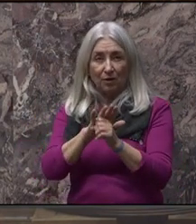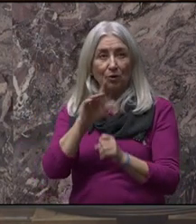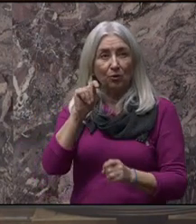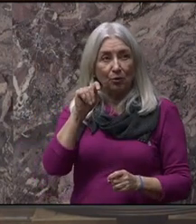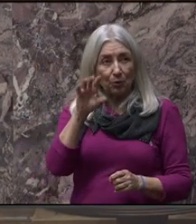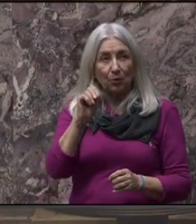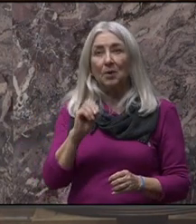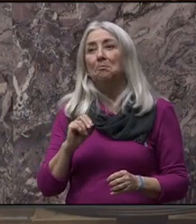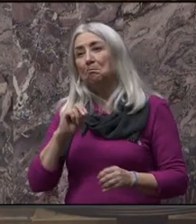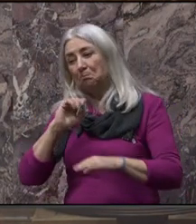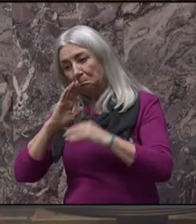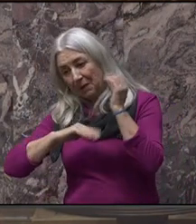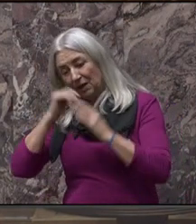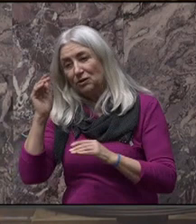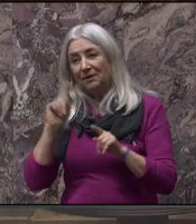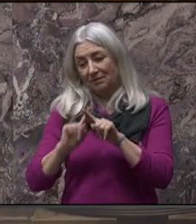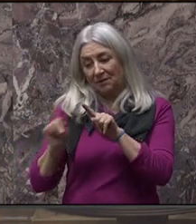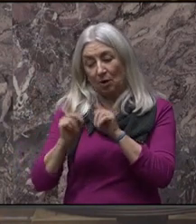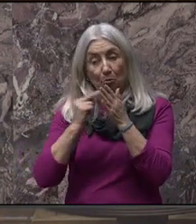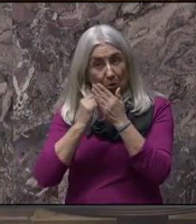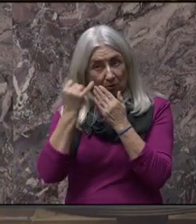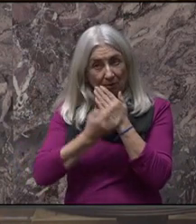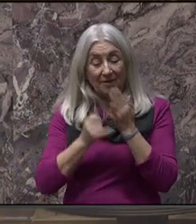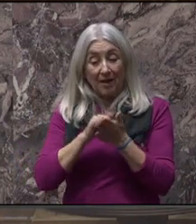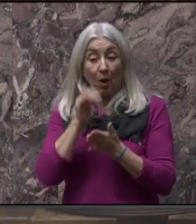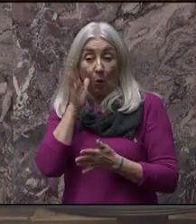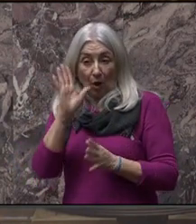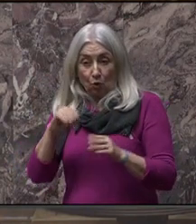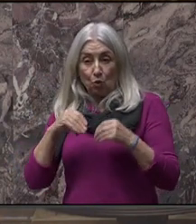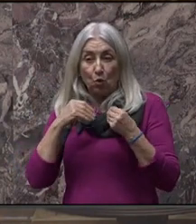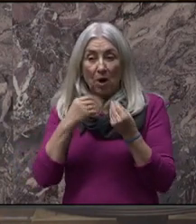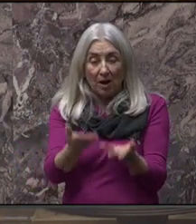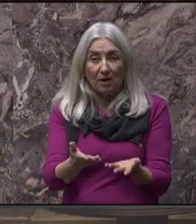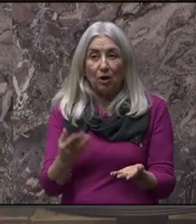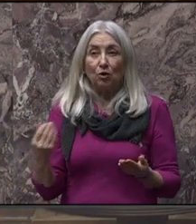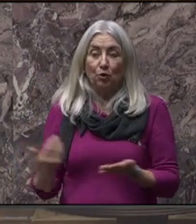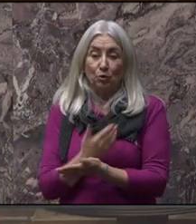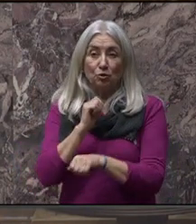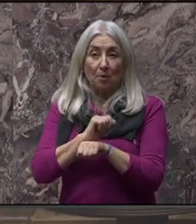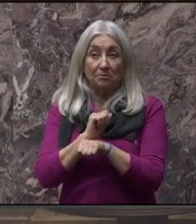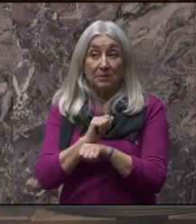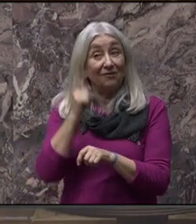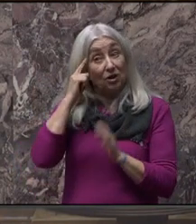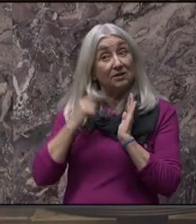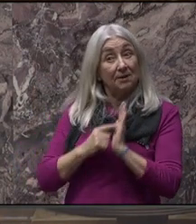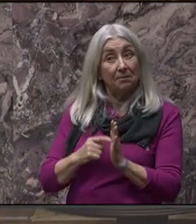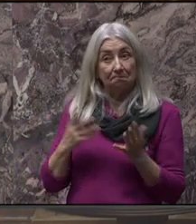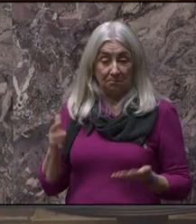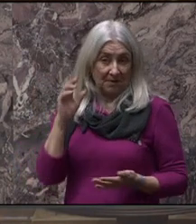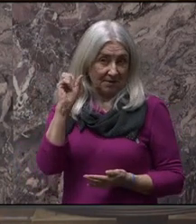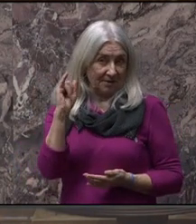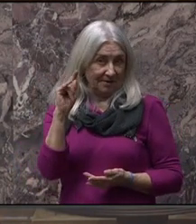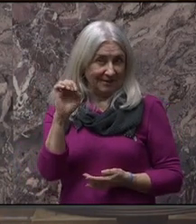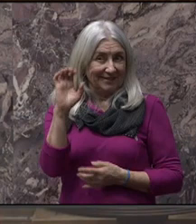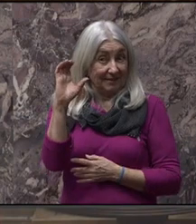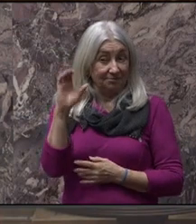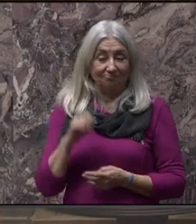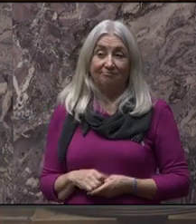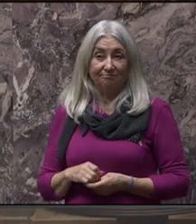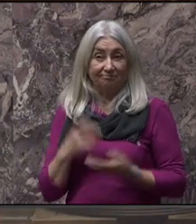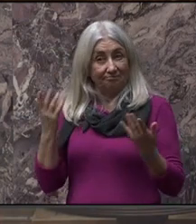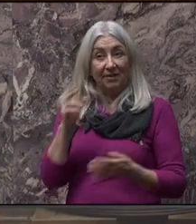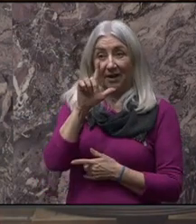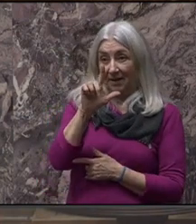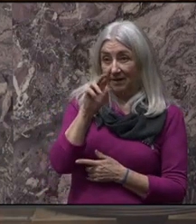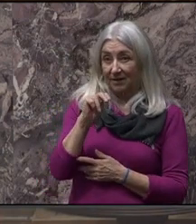building projects that create jobs in rural communities, projects like Site C and LNG.